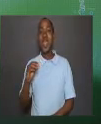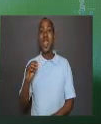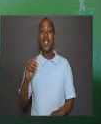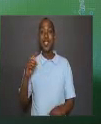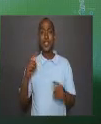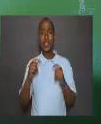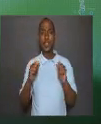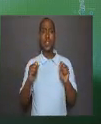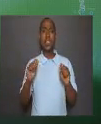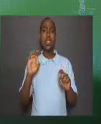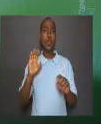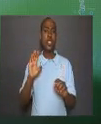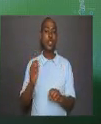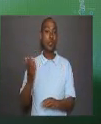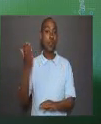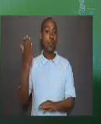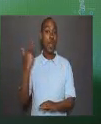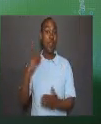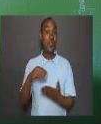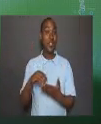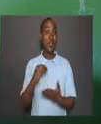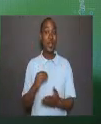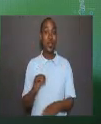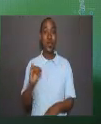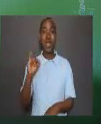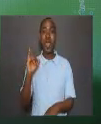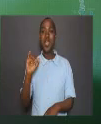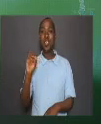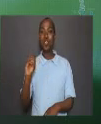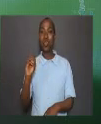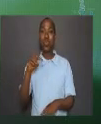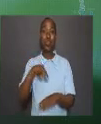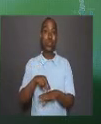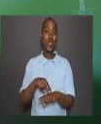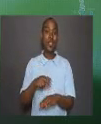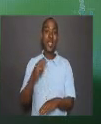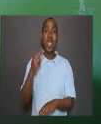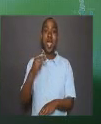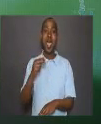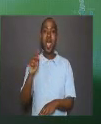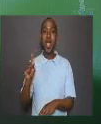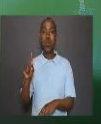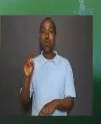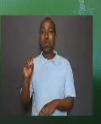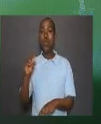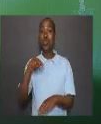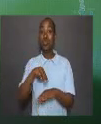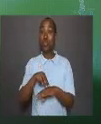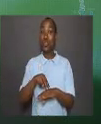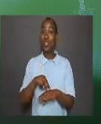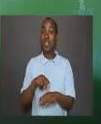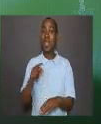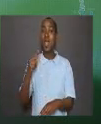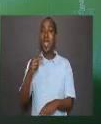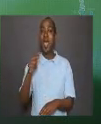about isotonic, hypotonic, and hypertonic solutions.